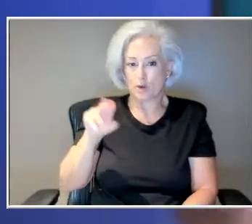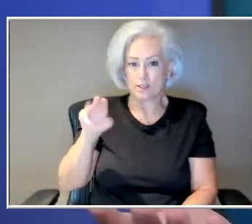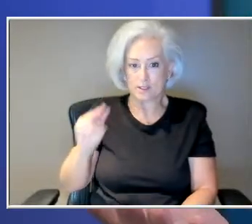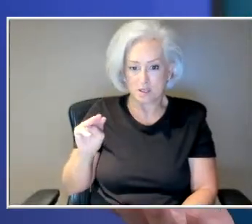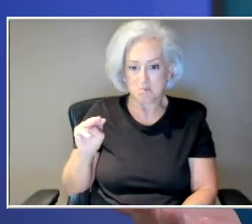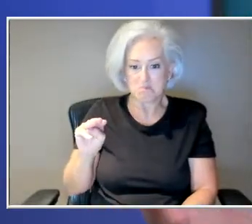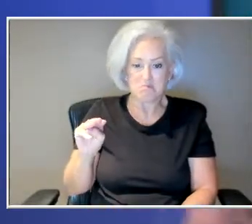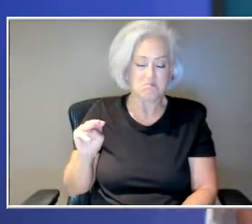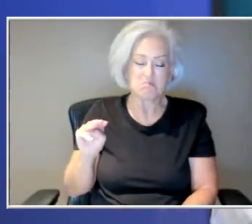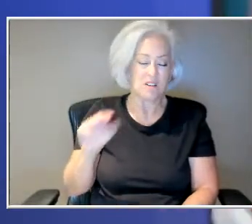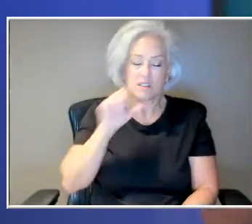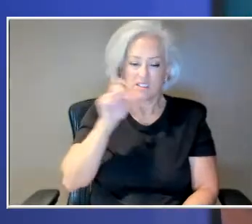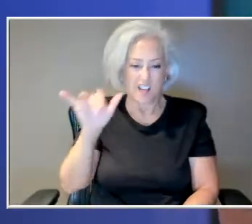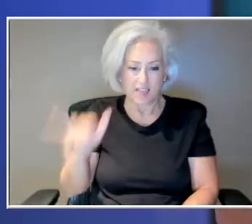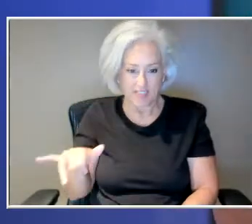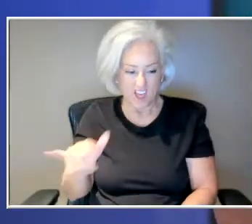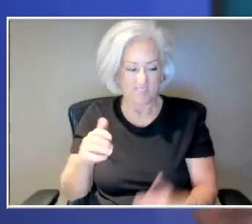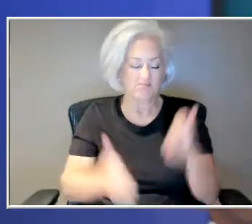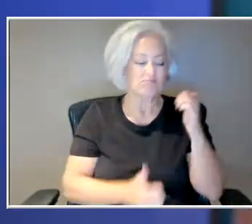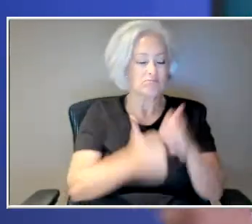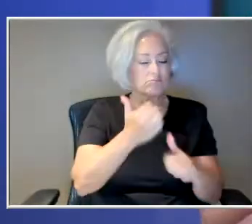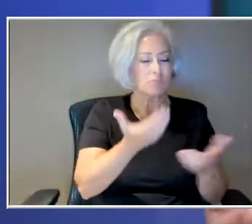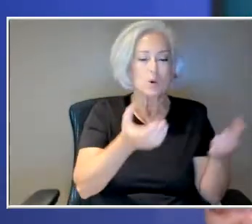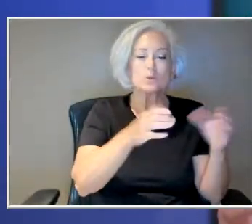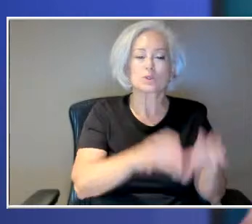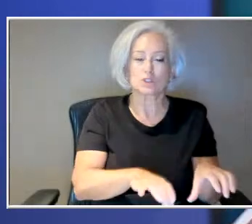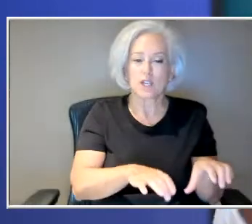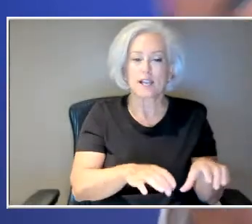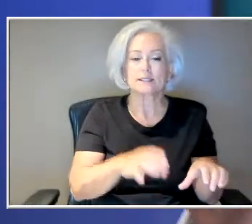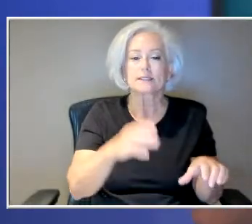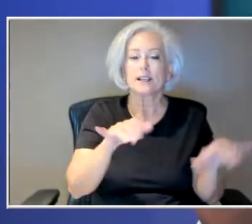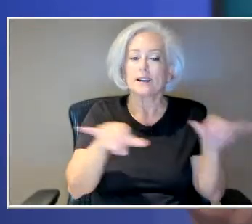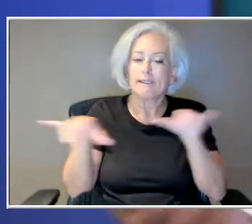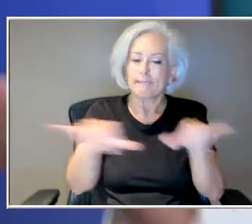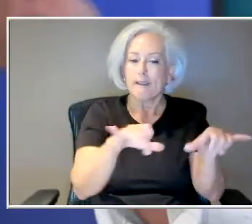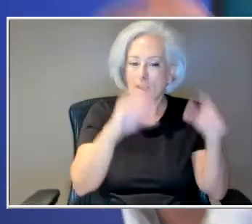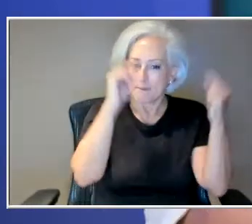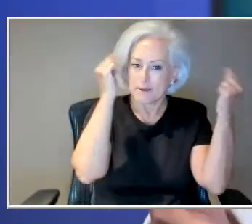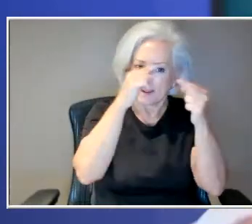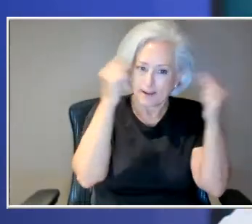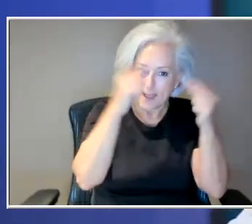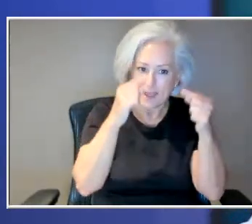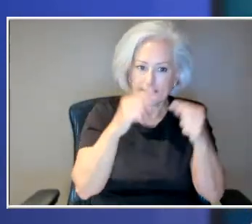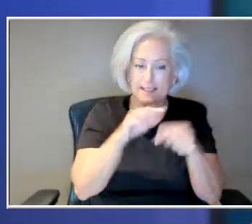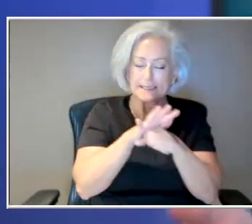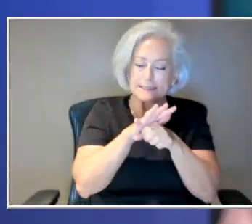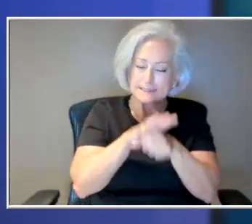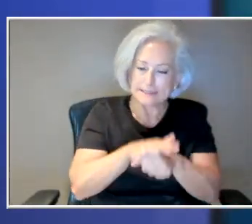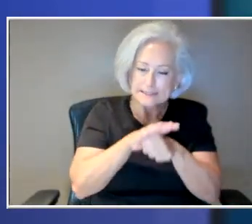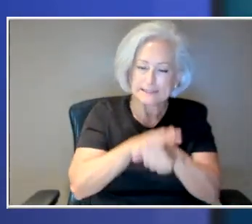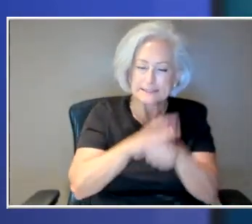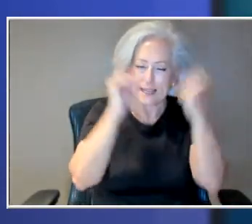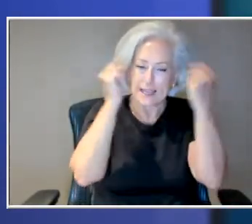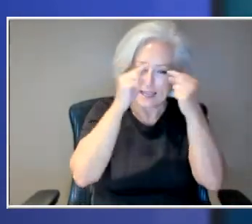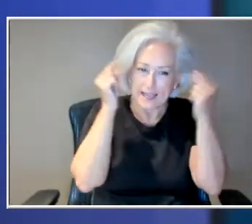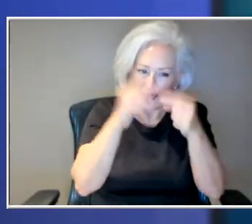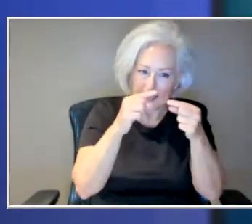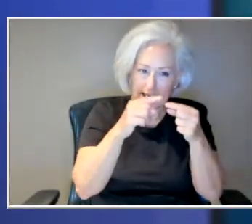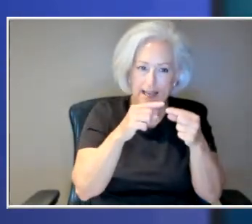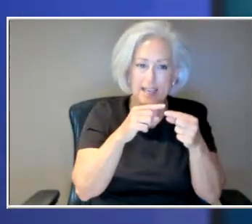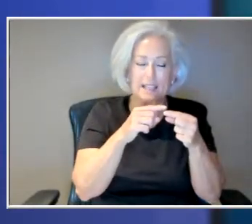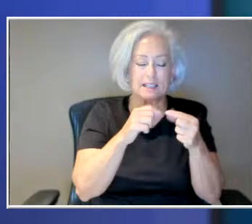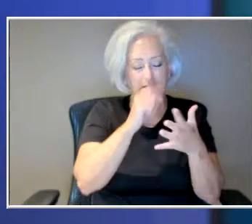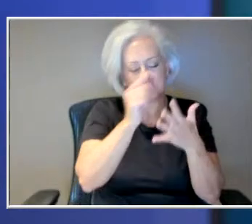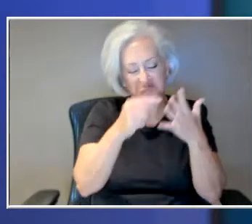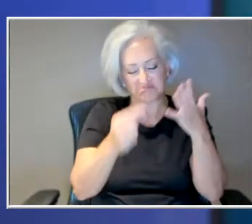have a migraine headache, common things that do not have an impact on your overall health, although are heavily inconvenient at the time.